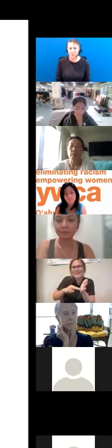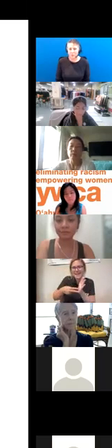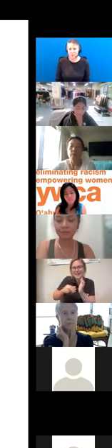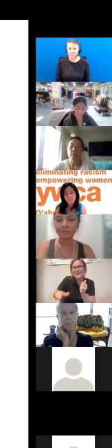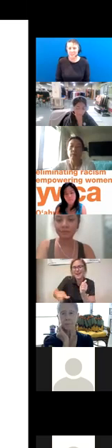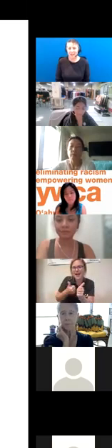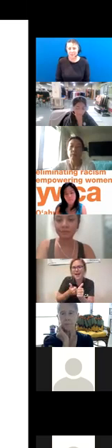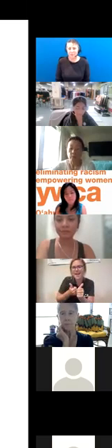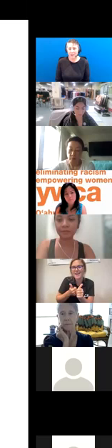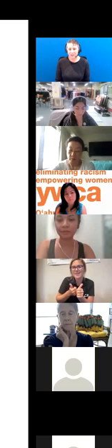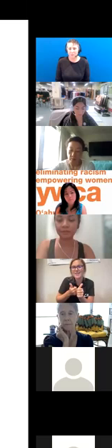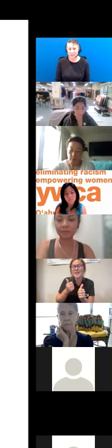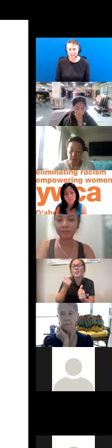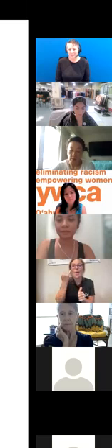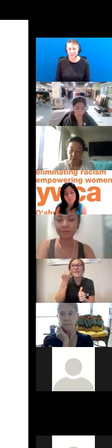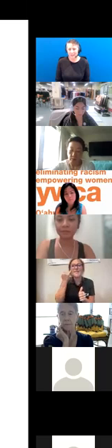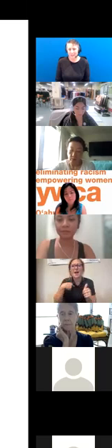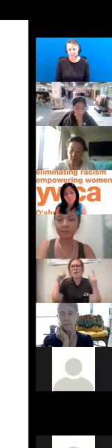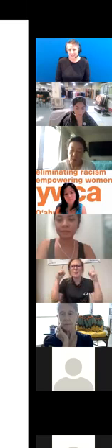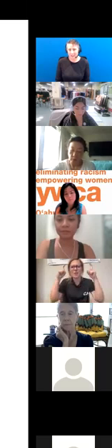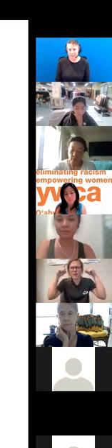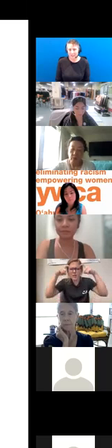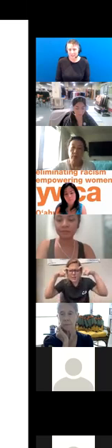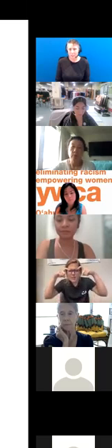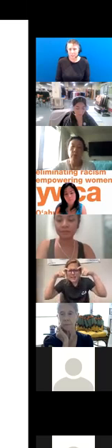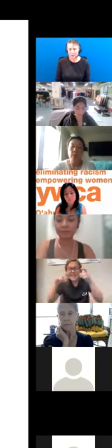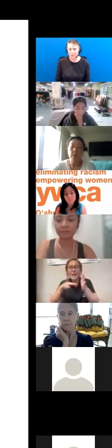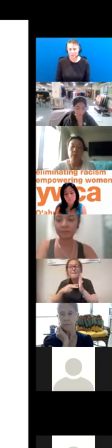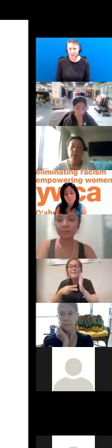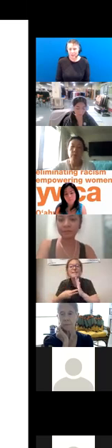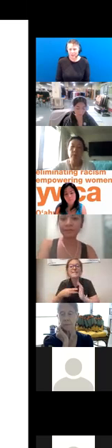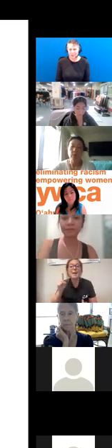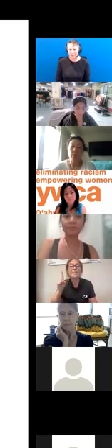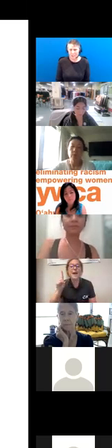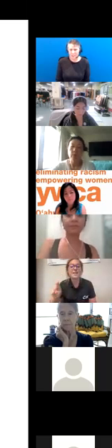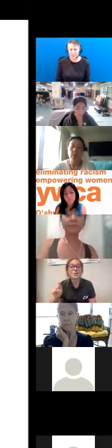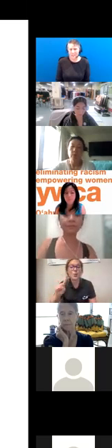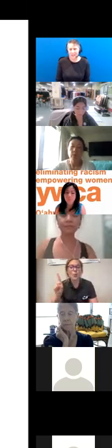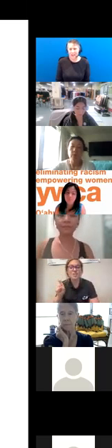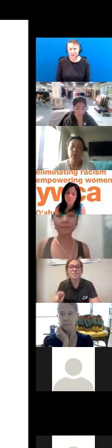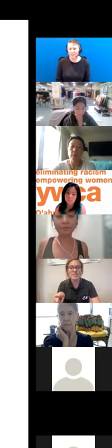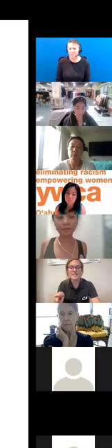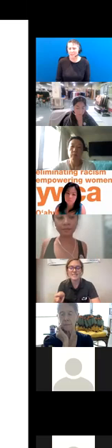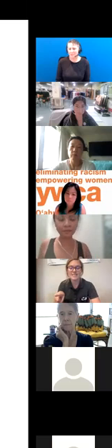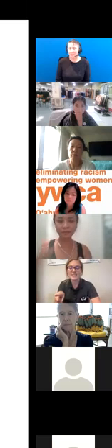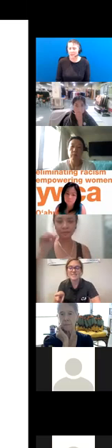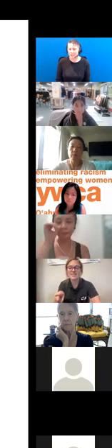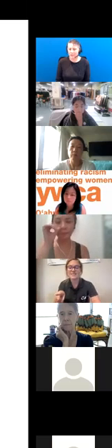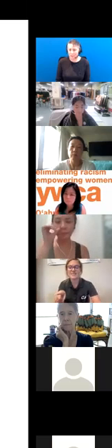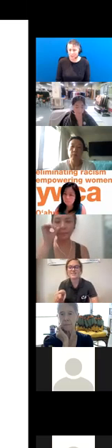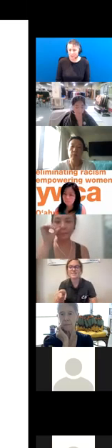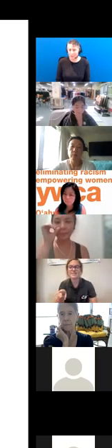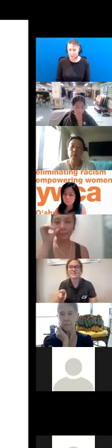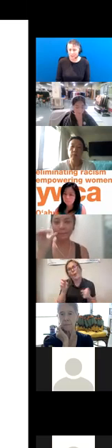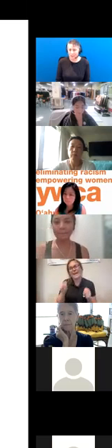the facial expressions have grammatical meanings included in them. So if my eyes are kind of squinted down, that means I might be asking